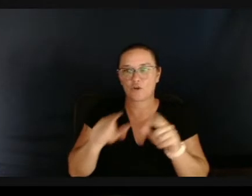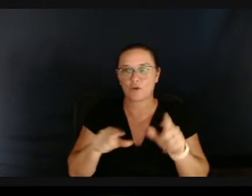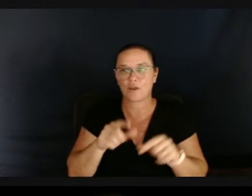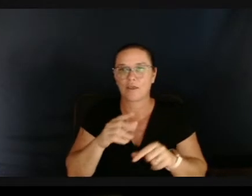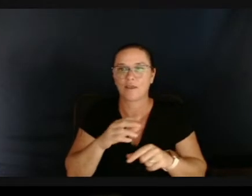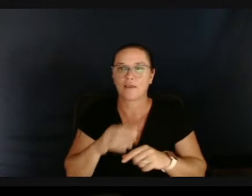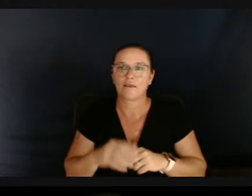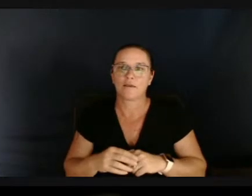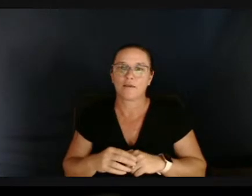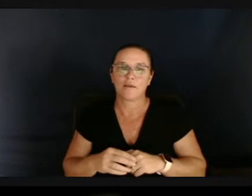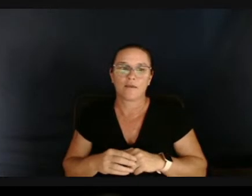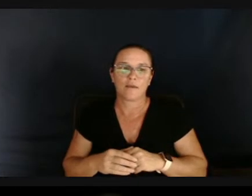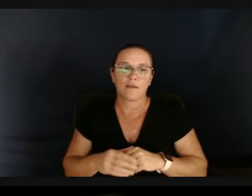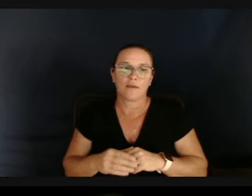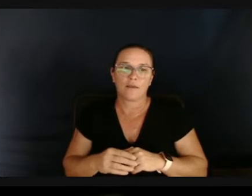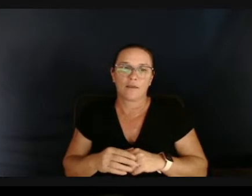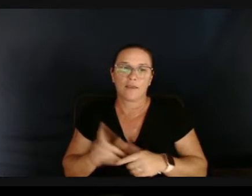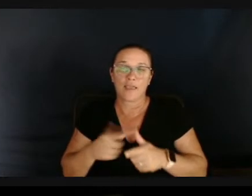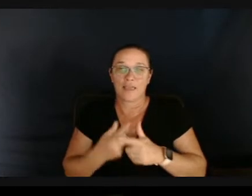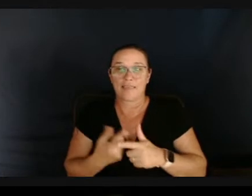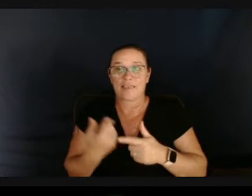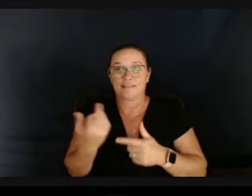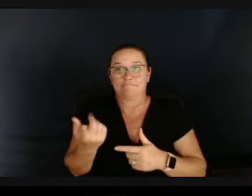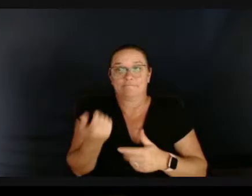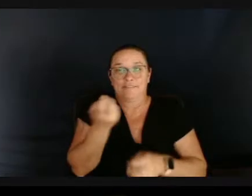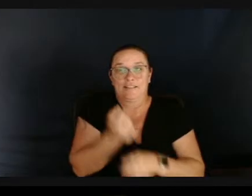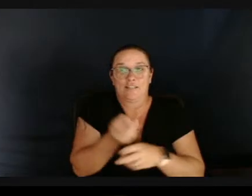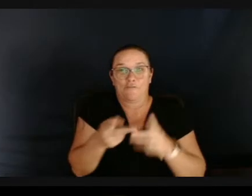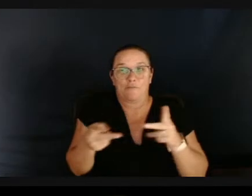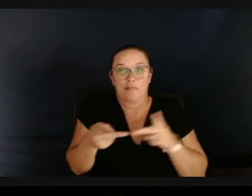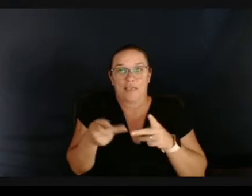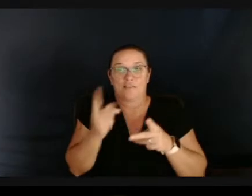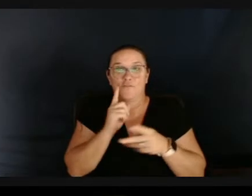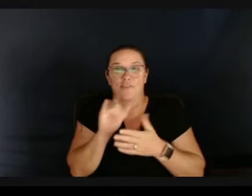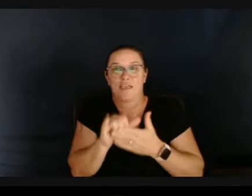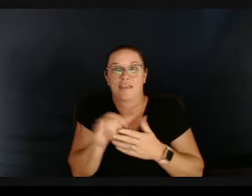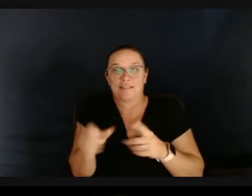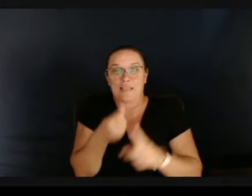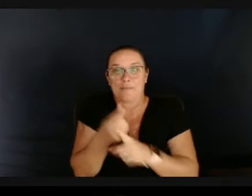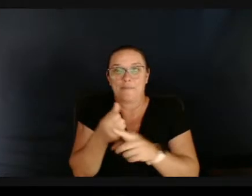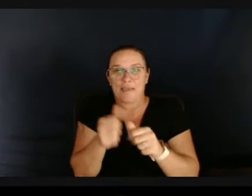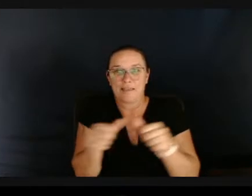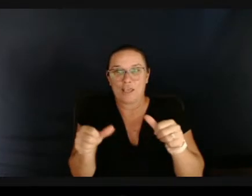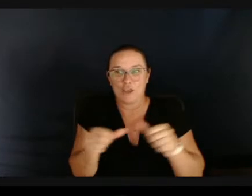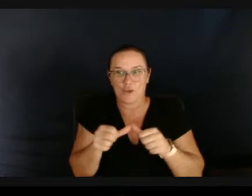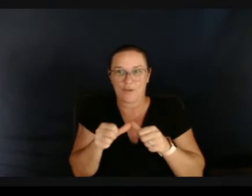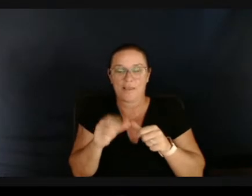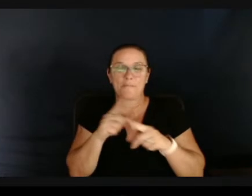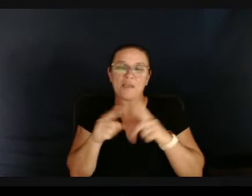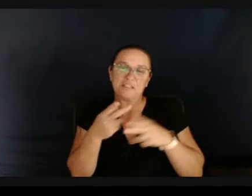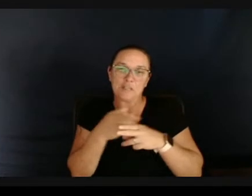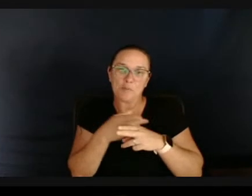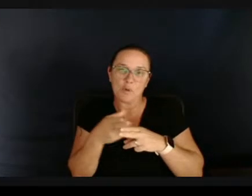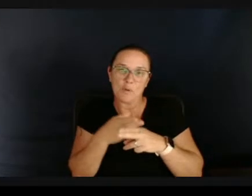a place for a camera to be once the higher fountains begin. This is in the impact zone, but looks like it's a temporary deployment there.